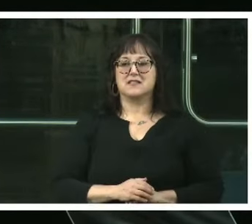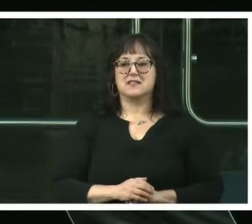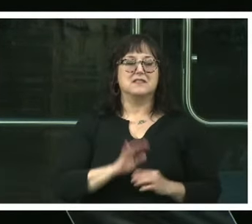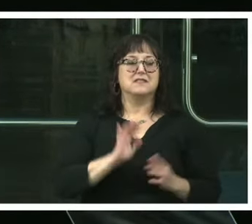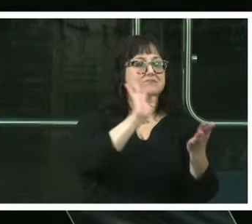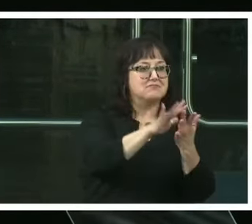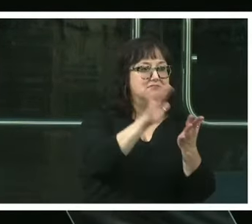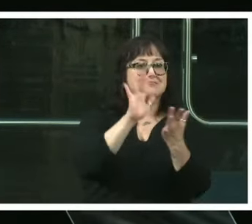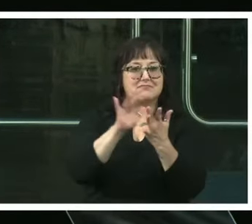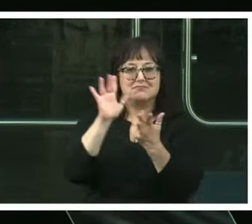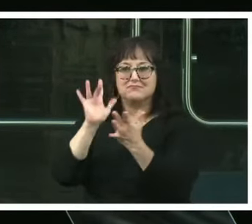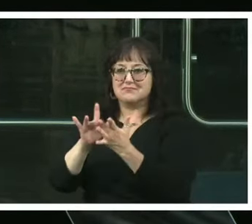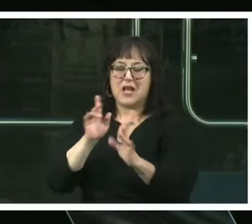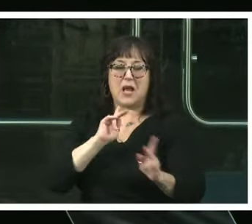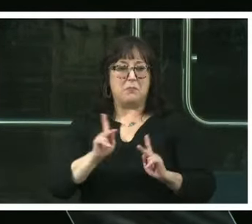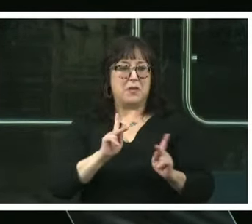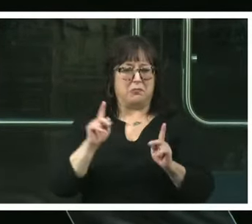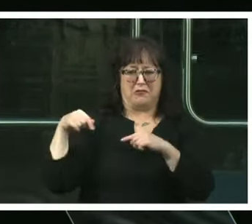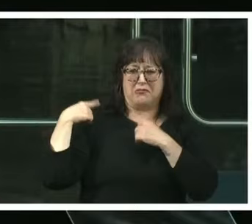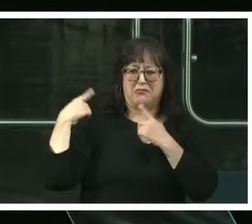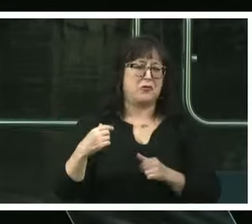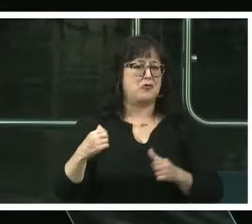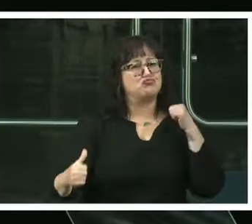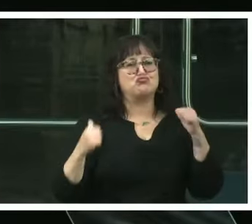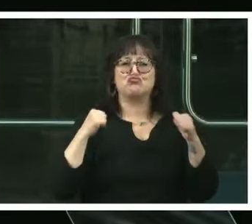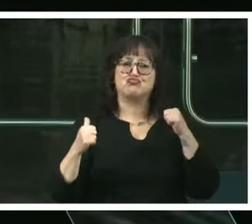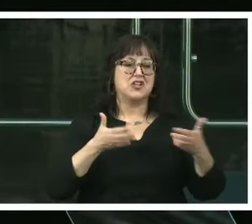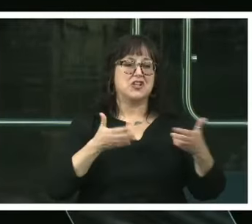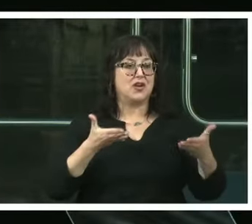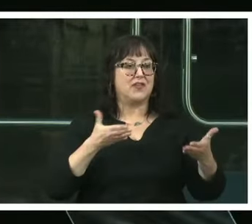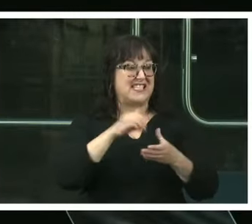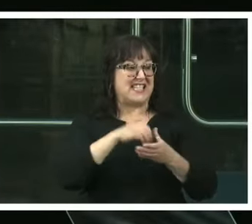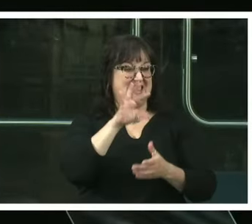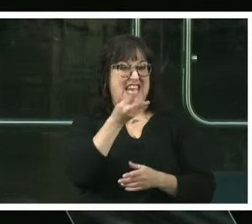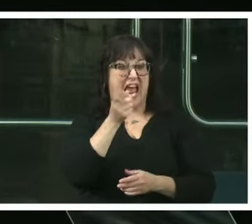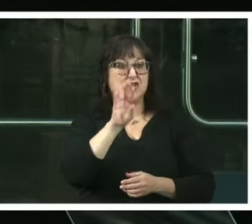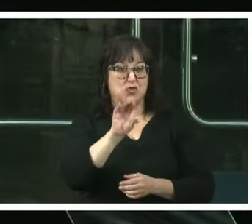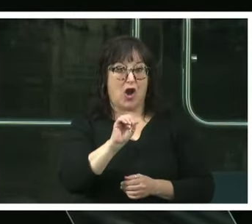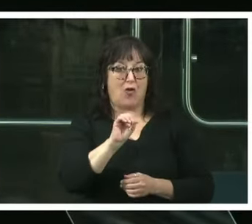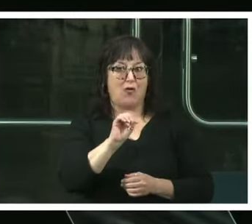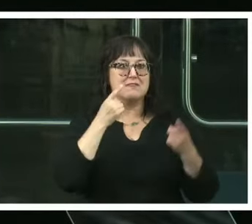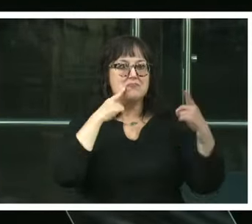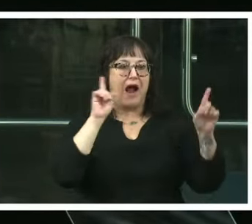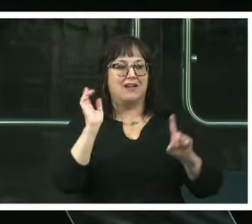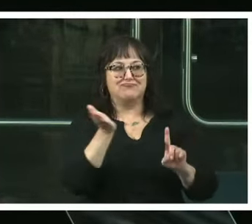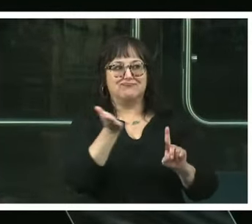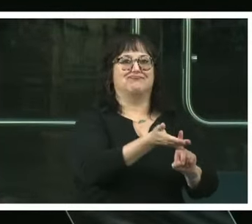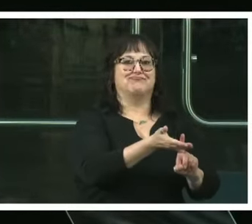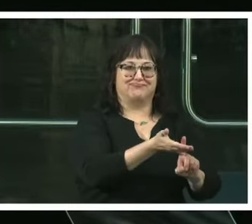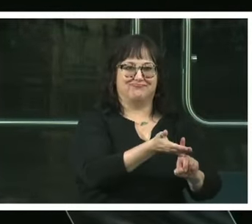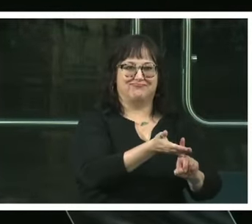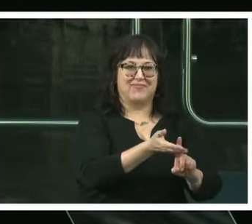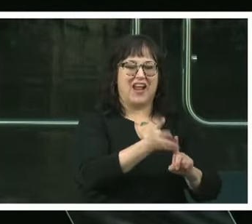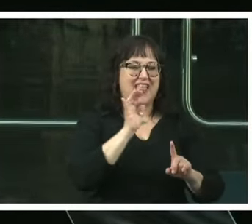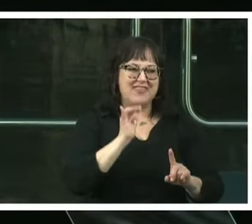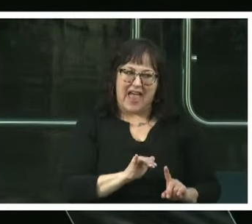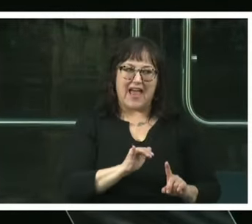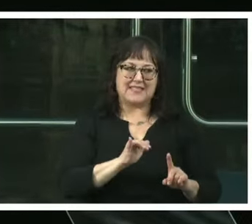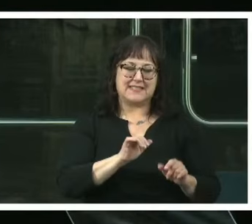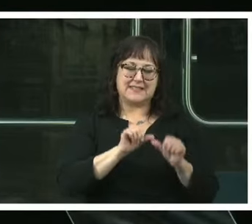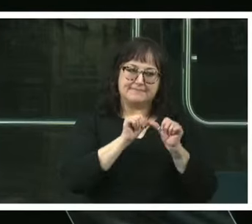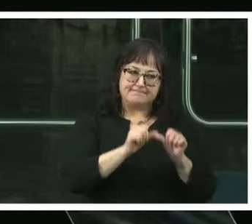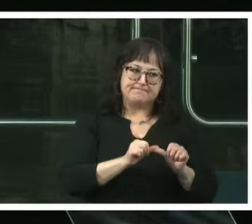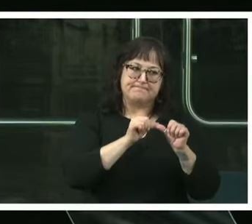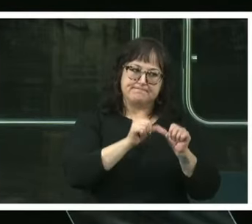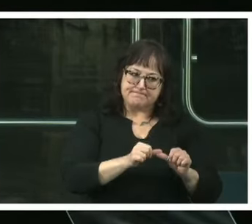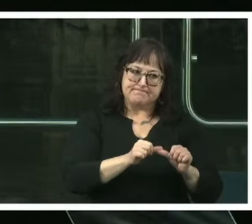people who've refused service for years. That targeted, coordinated, consistent approach is working, and